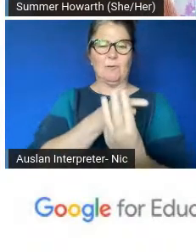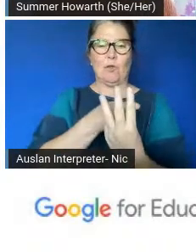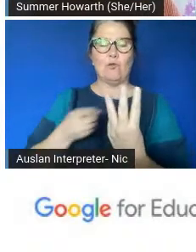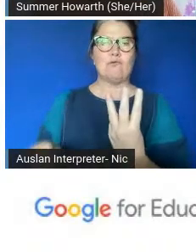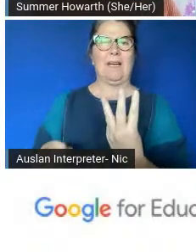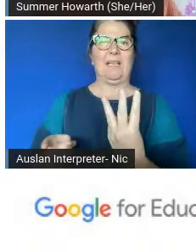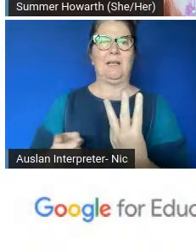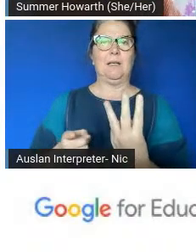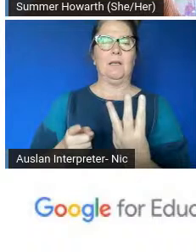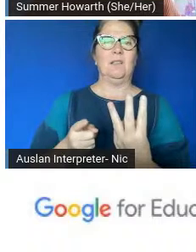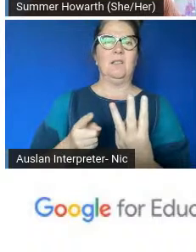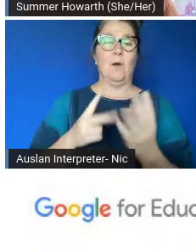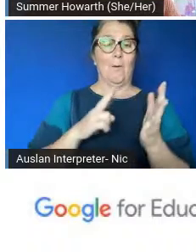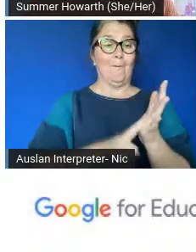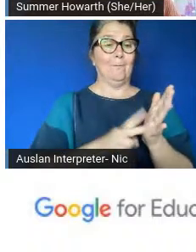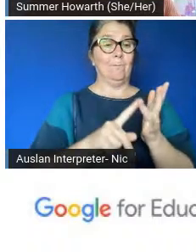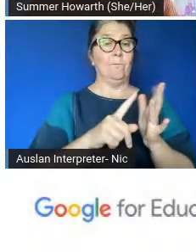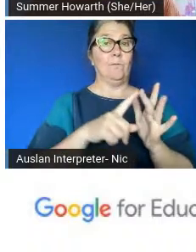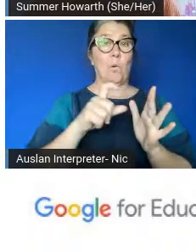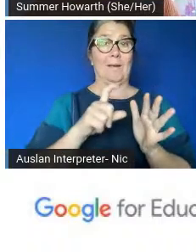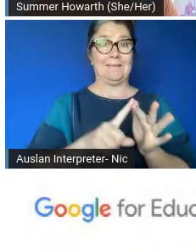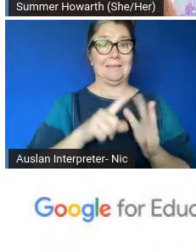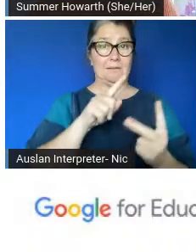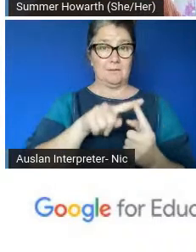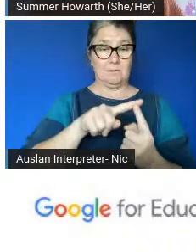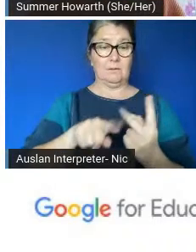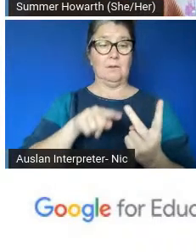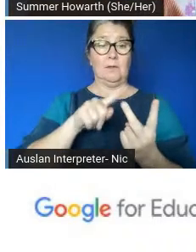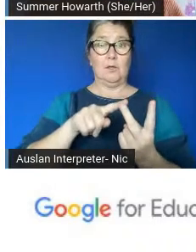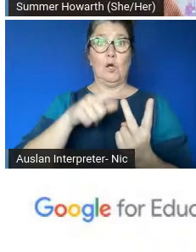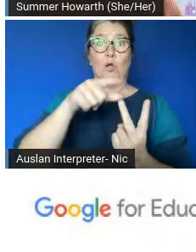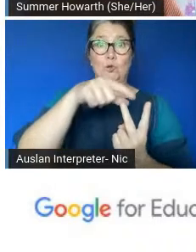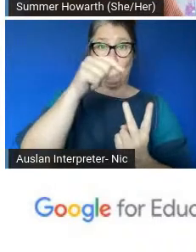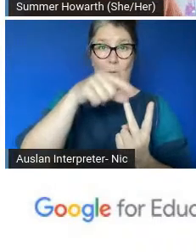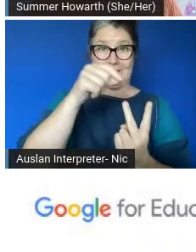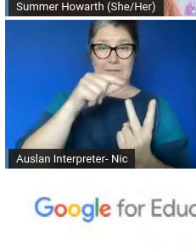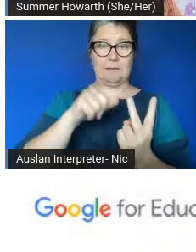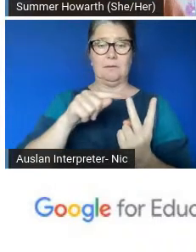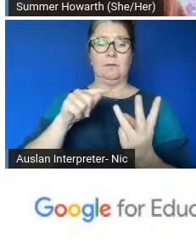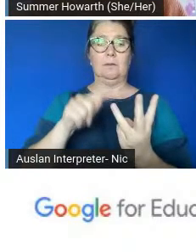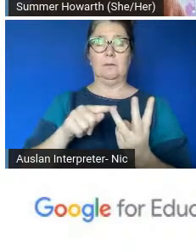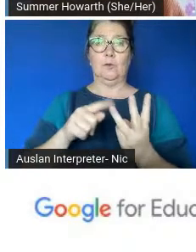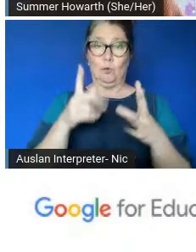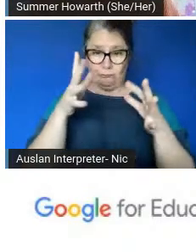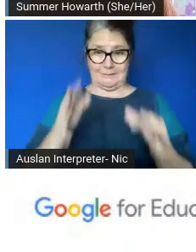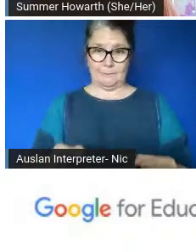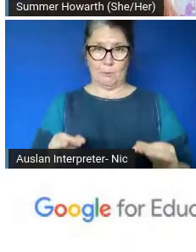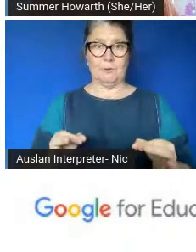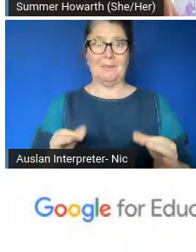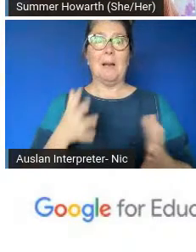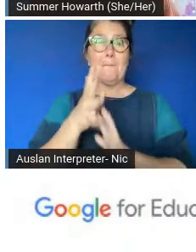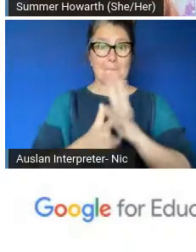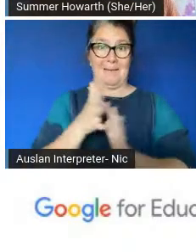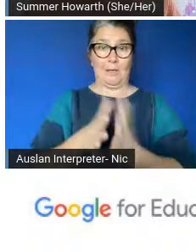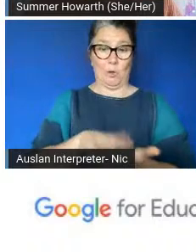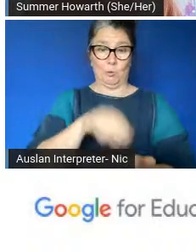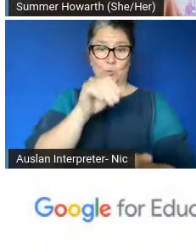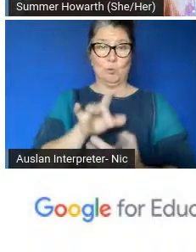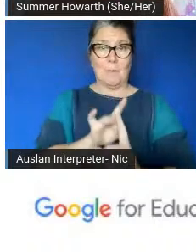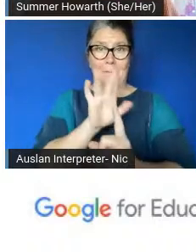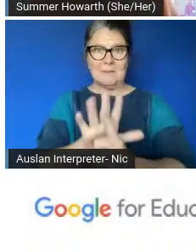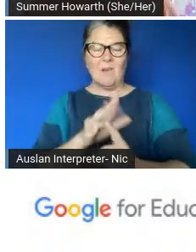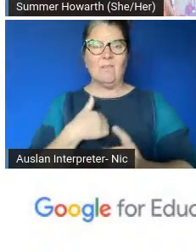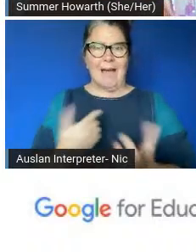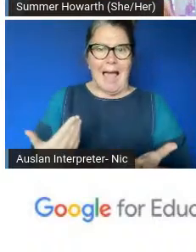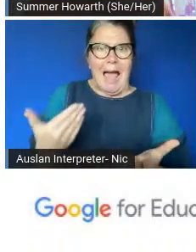students having that active participation where they are making decisions, contributions, partnerships,